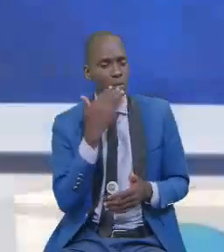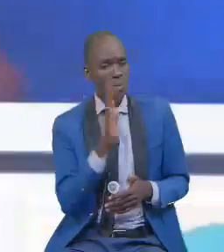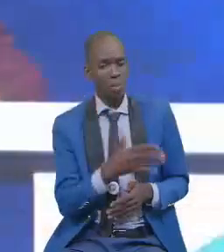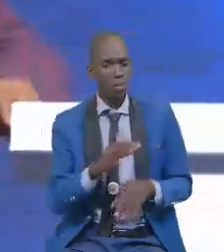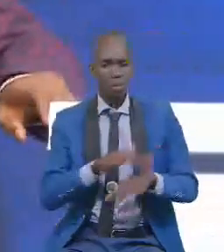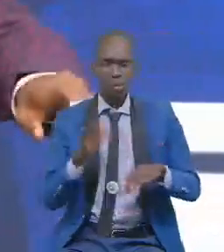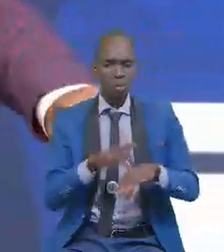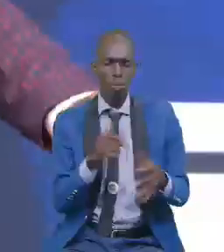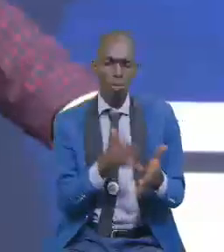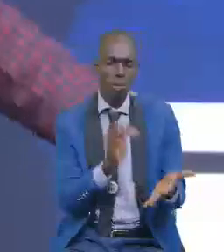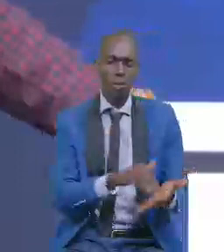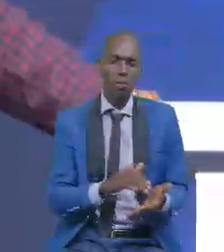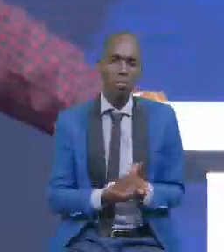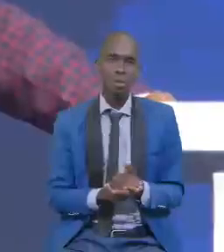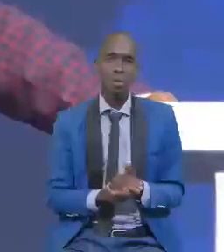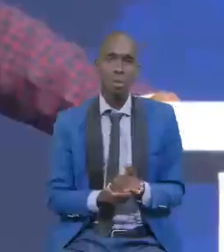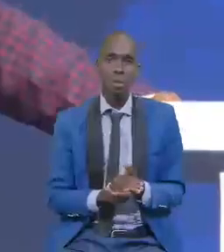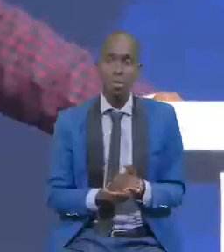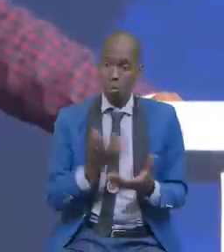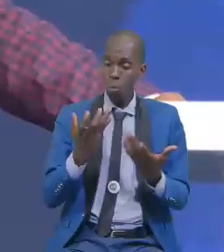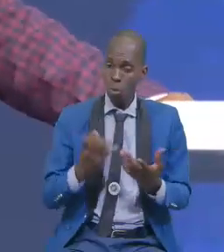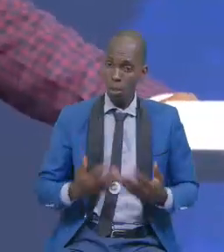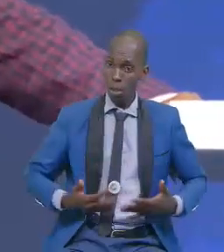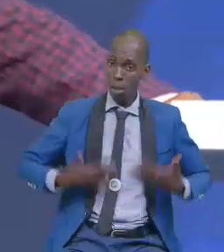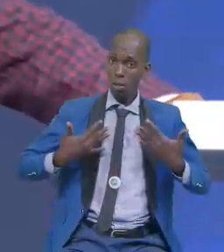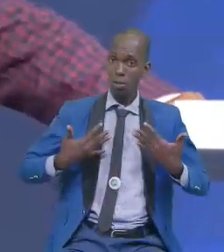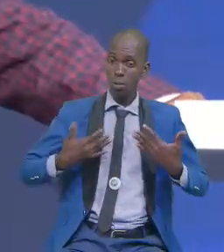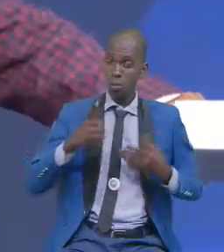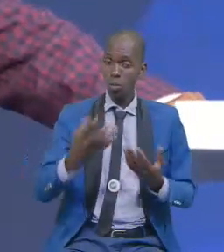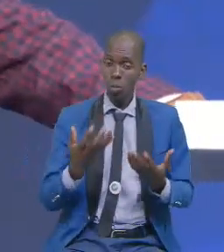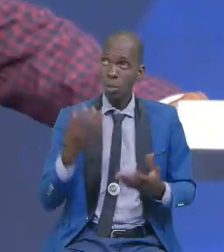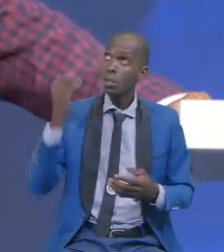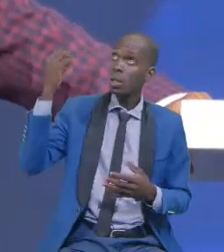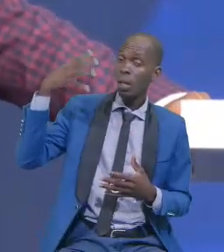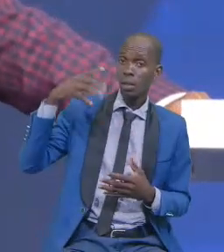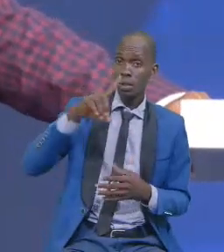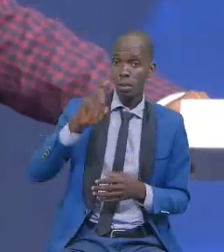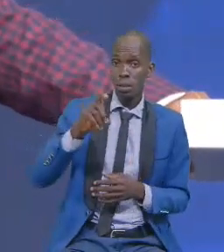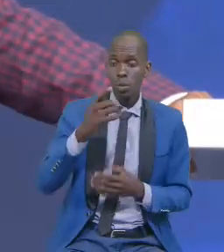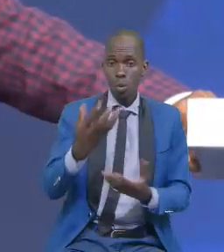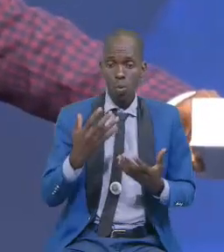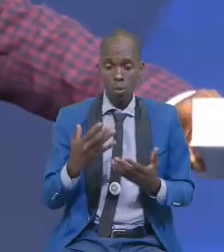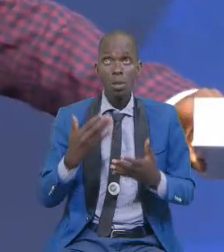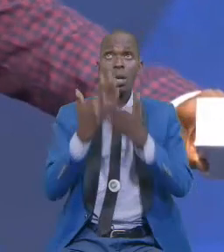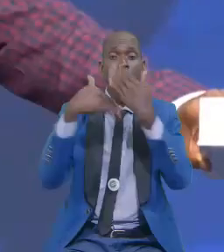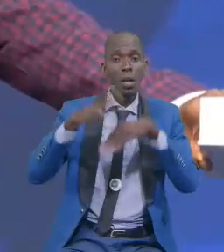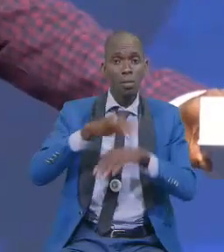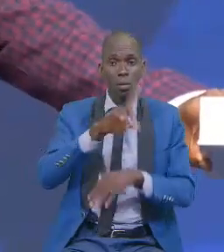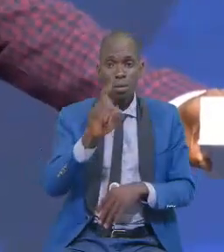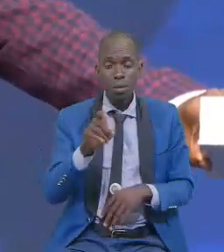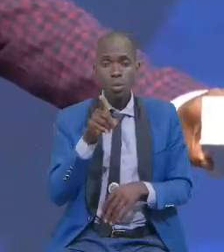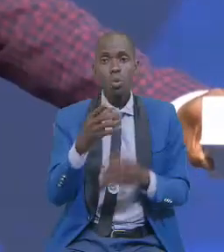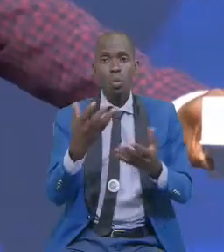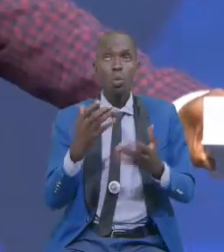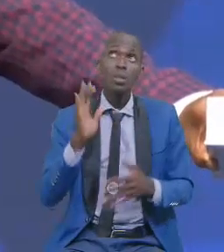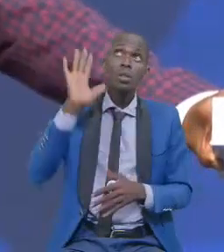again. You want life? You want light? You want heaven? You want his